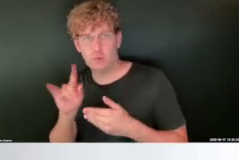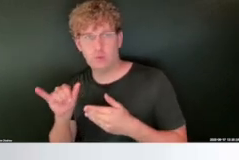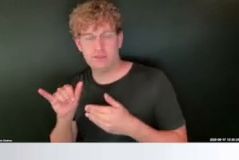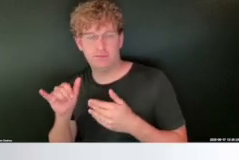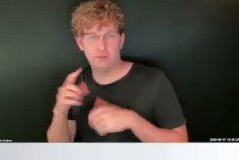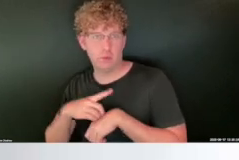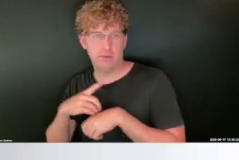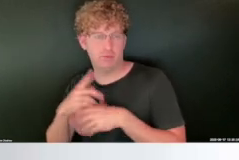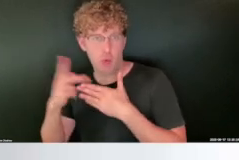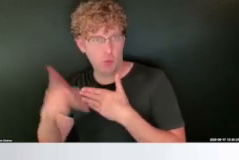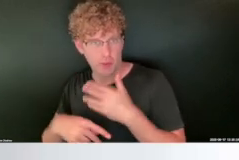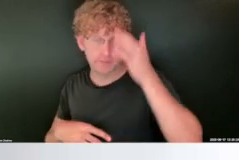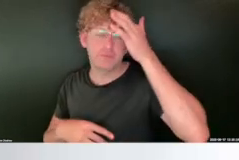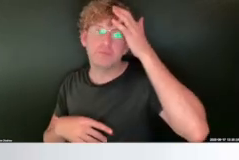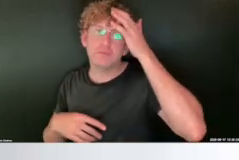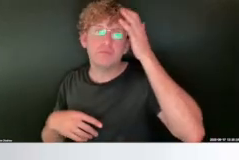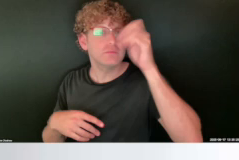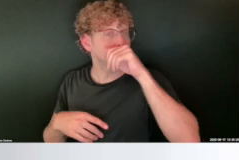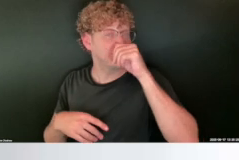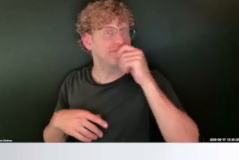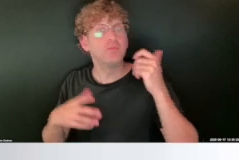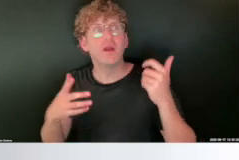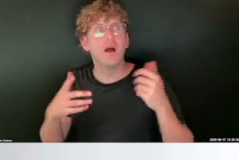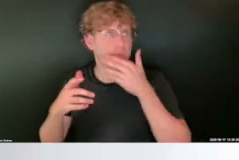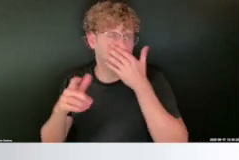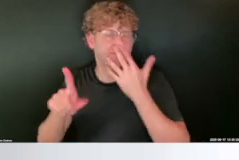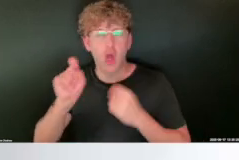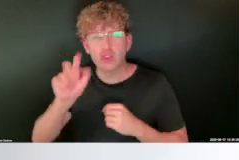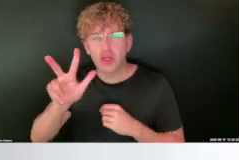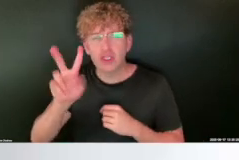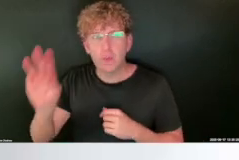And then the 132 million that goes to HVIP